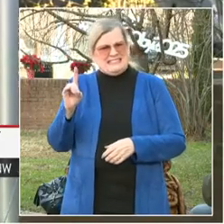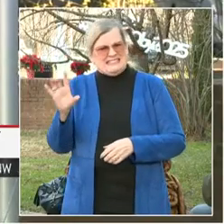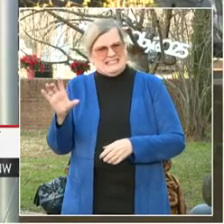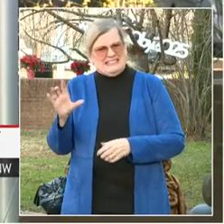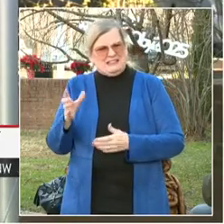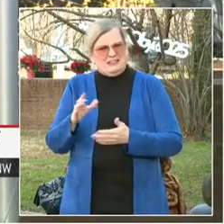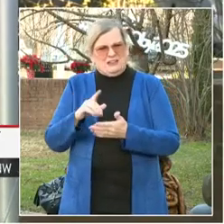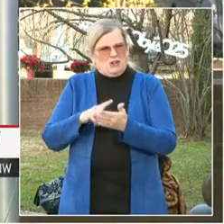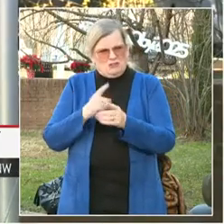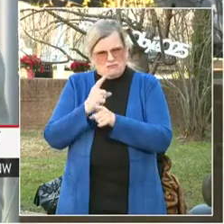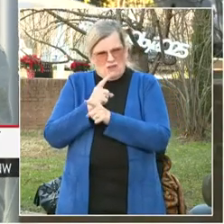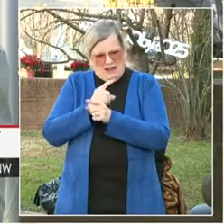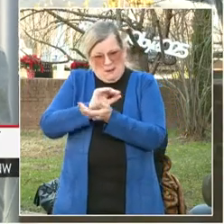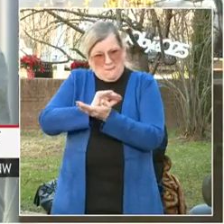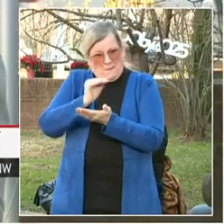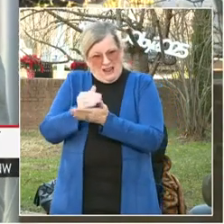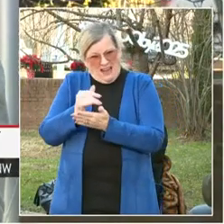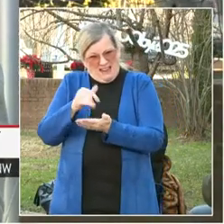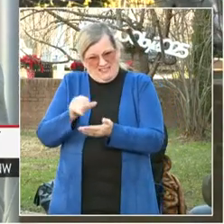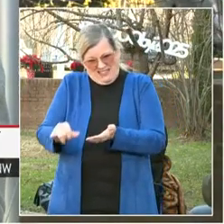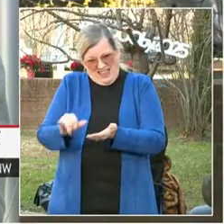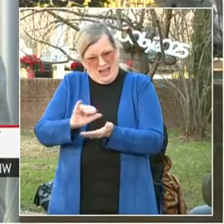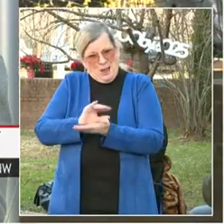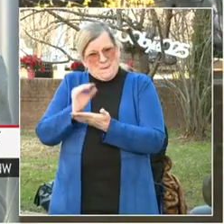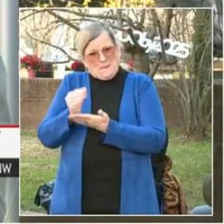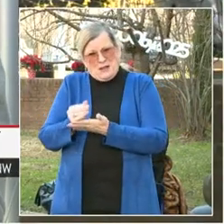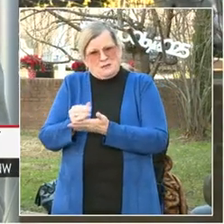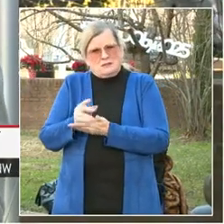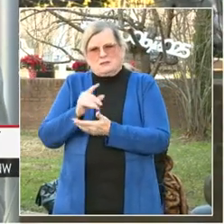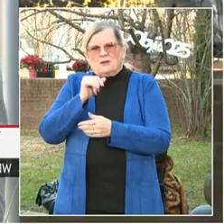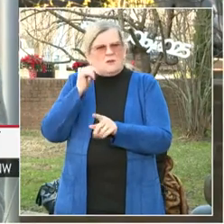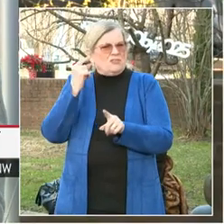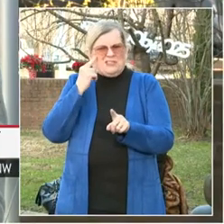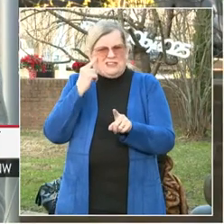I don't think that we didn't get down to that level by